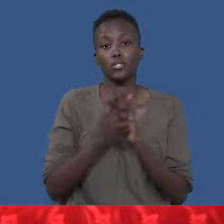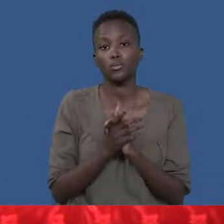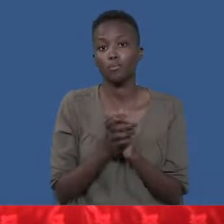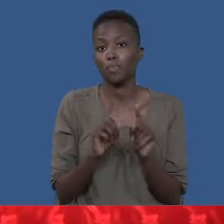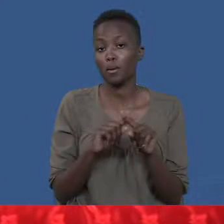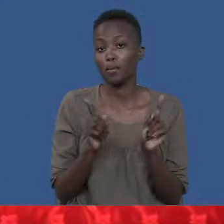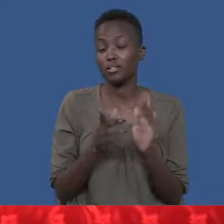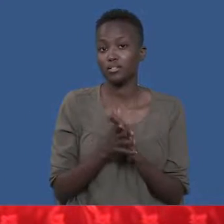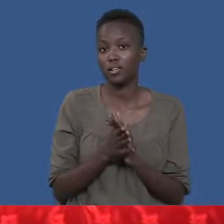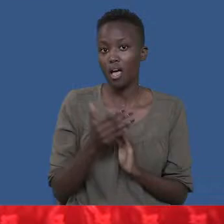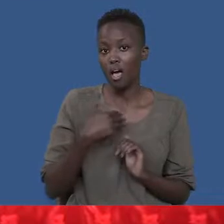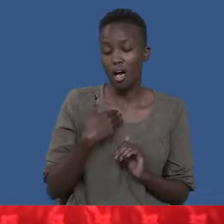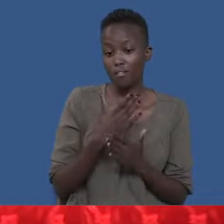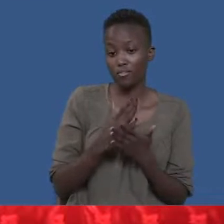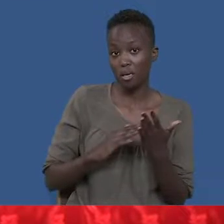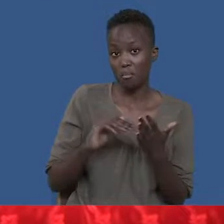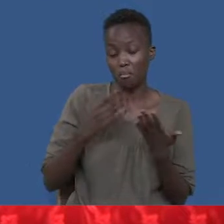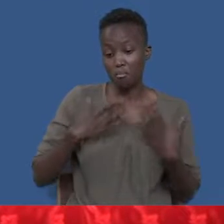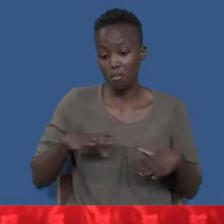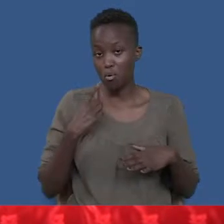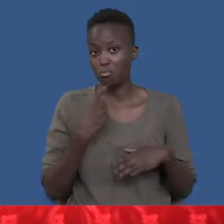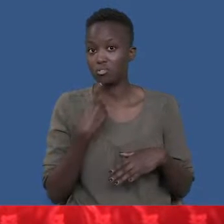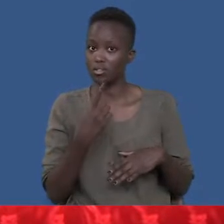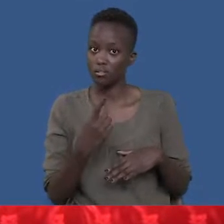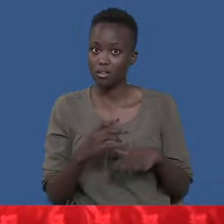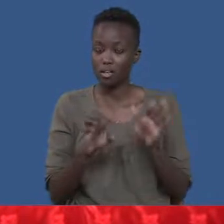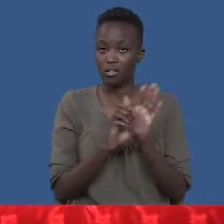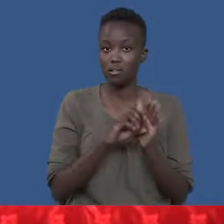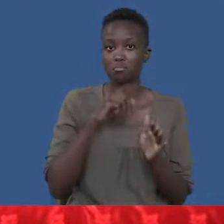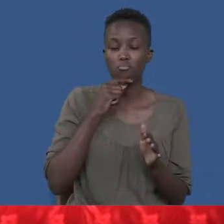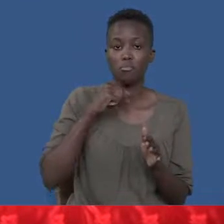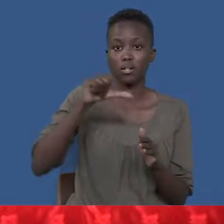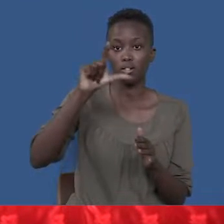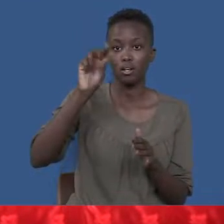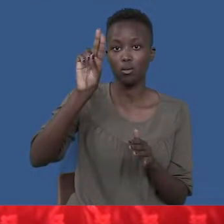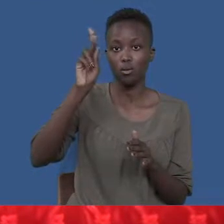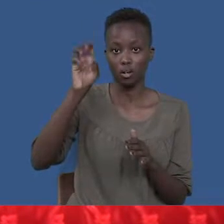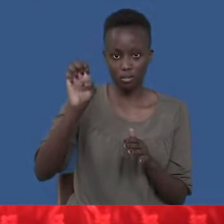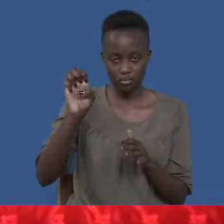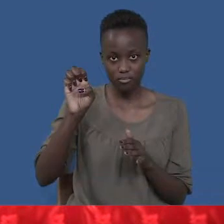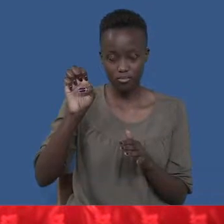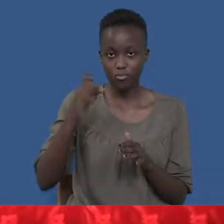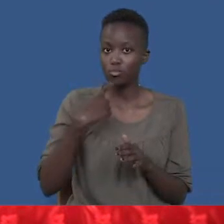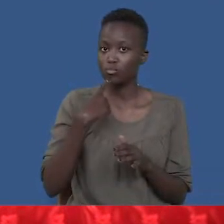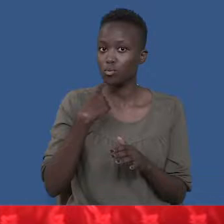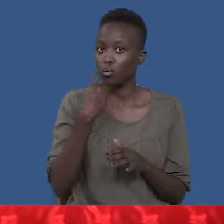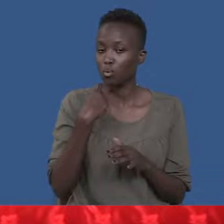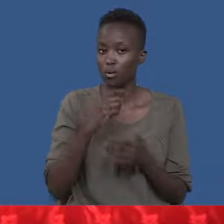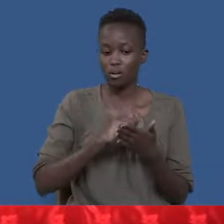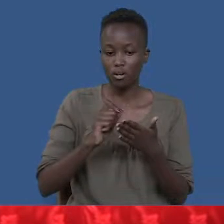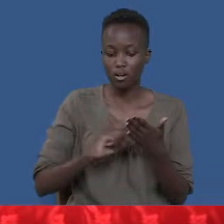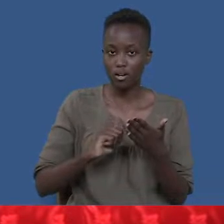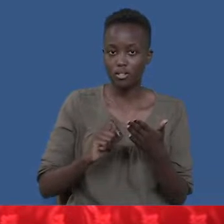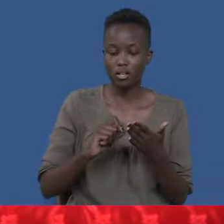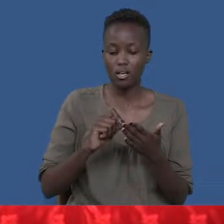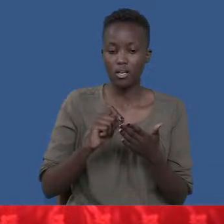However, there are those who suggest, like Luke, for example, who writes